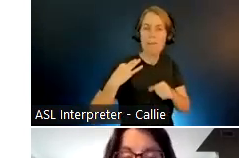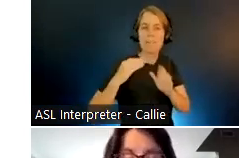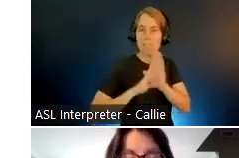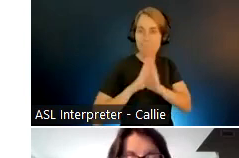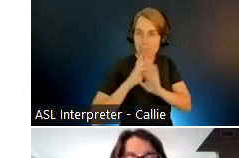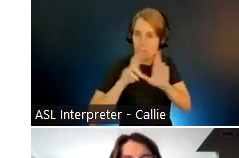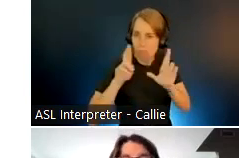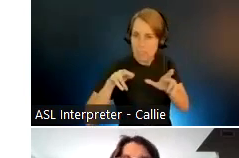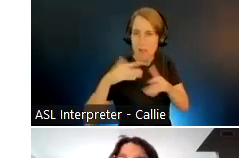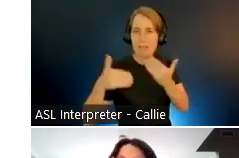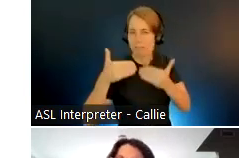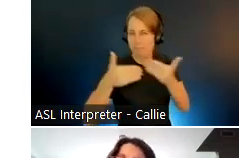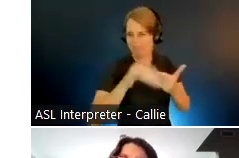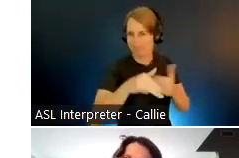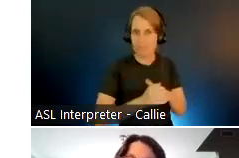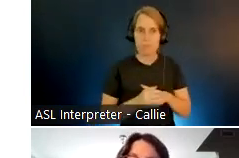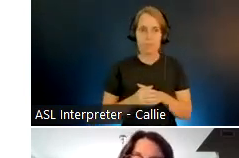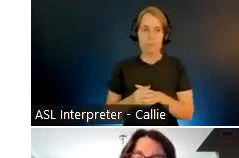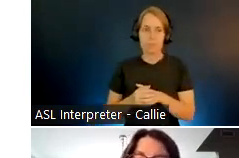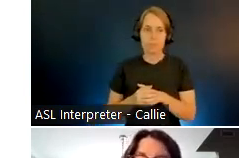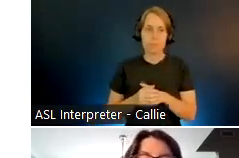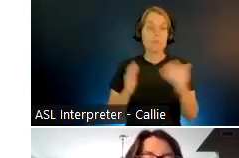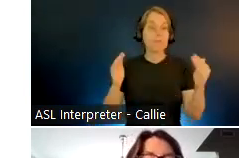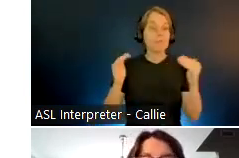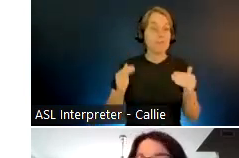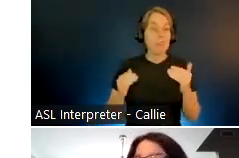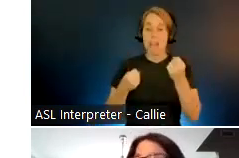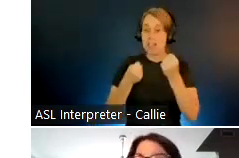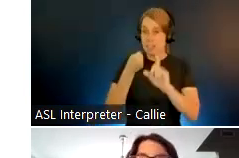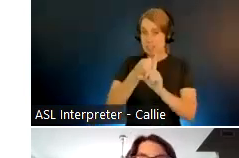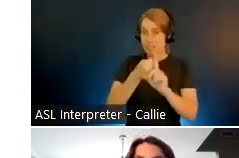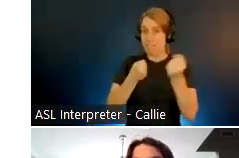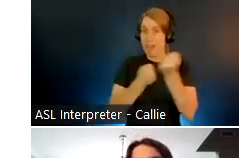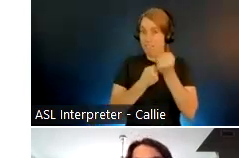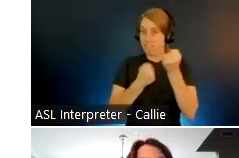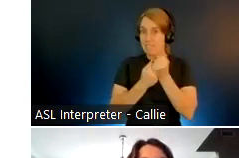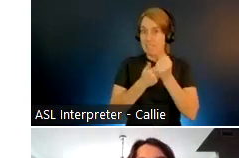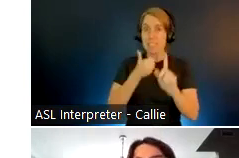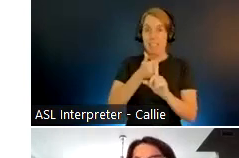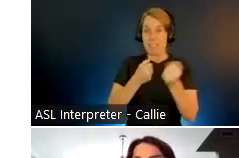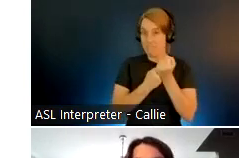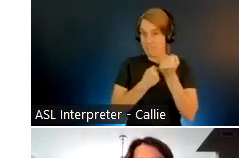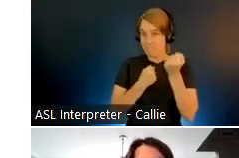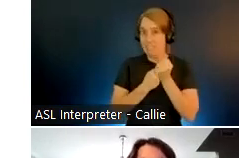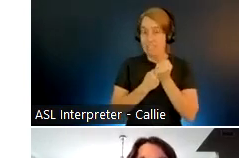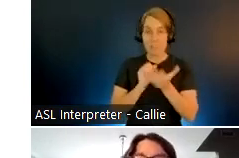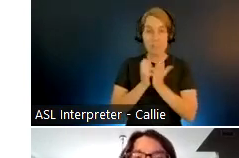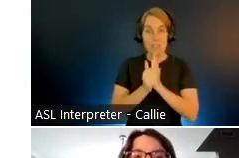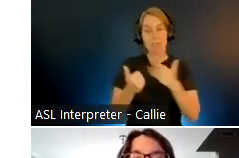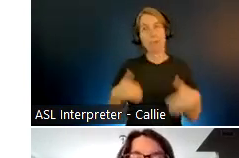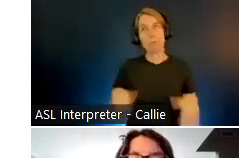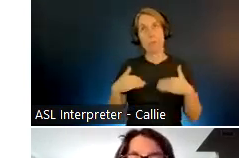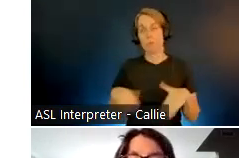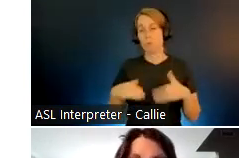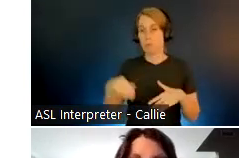resume. Learn self-advocacy skills. Like Pete mentioned, learn those skills to